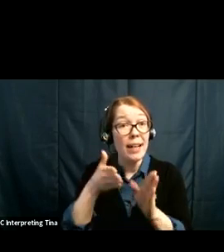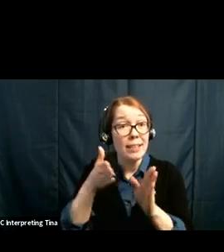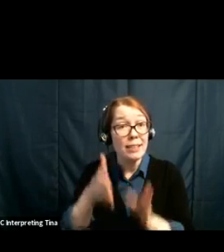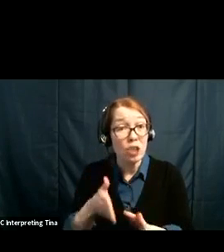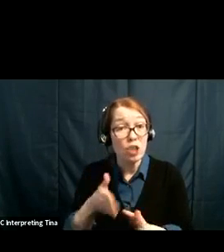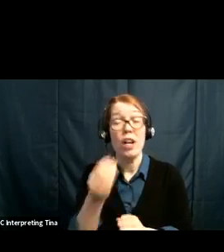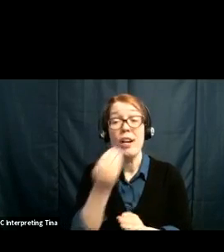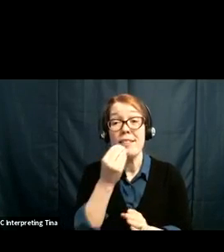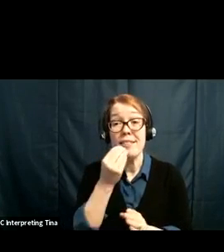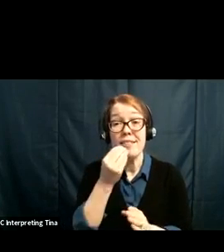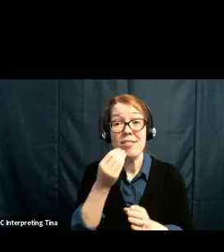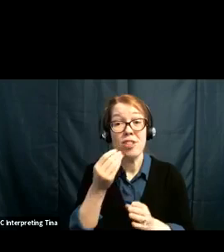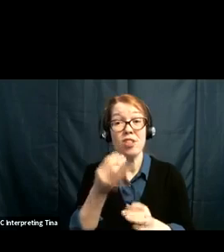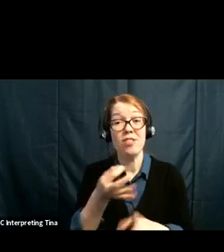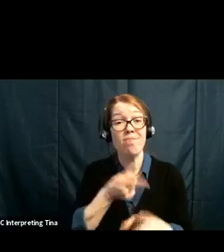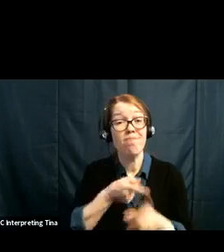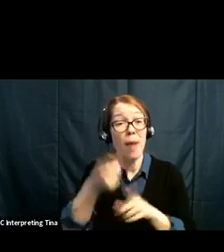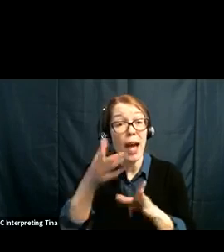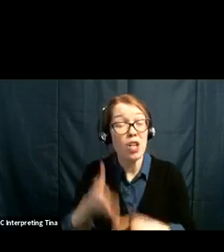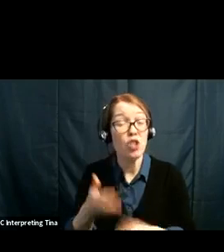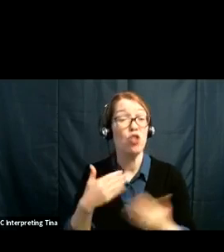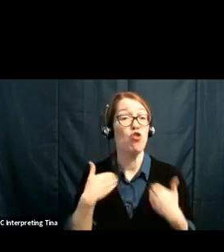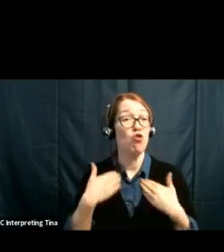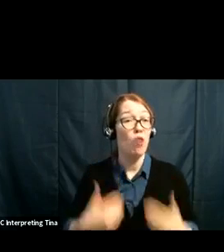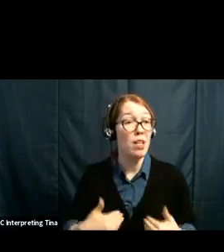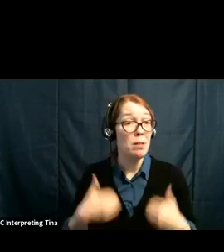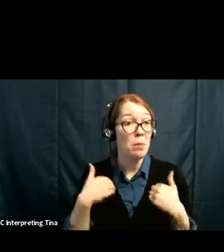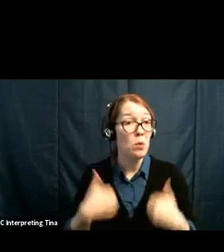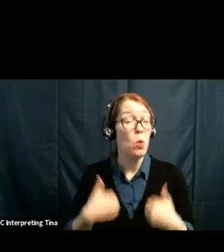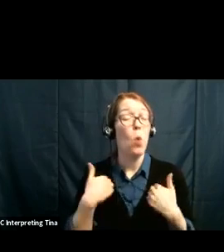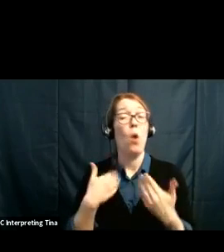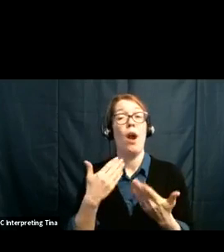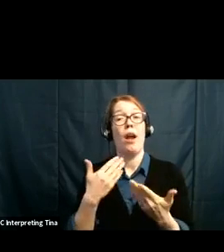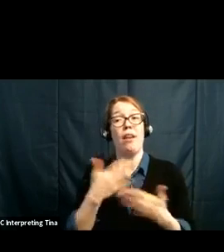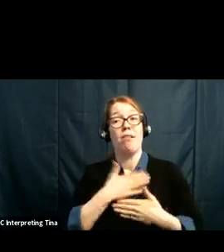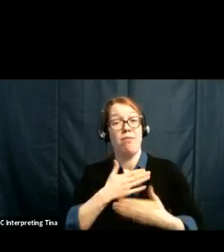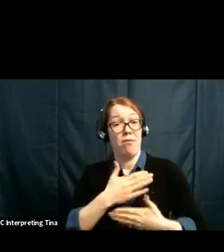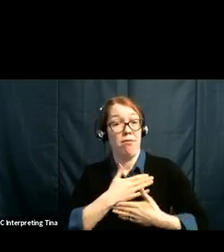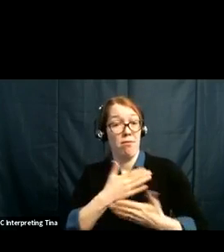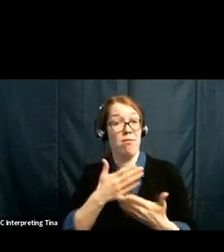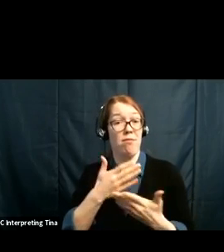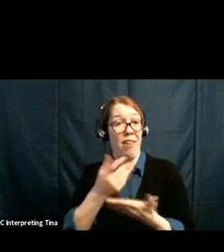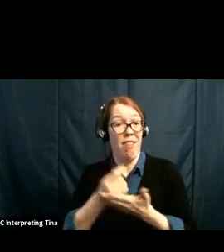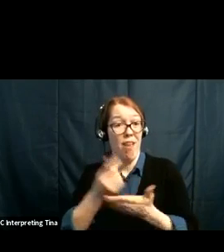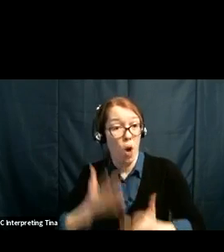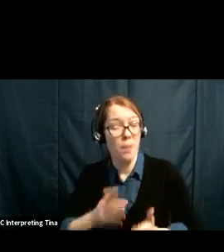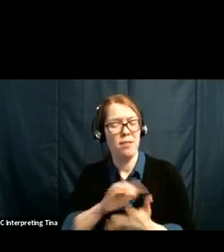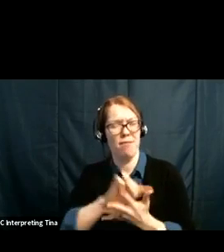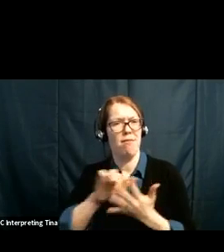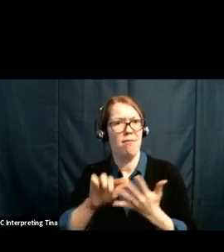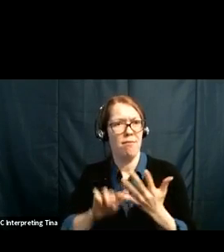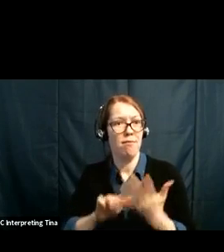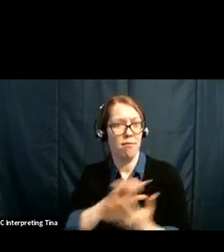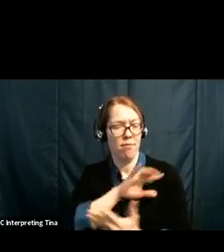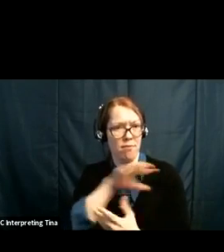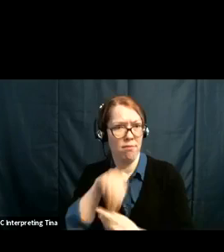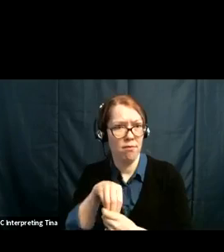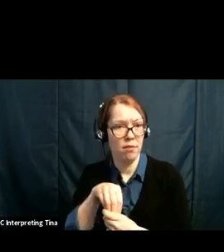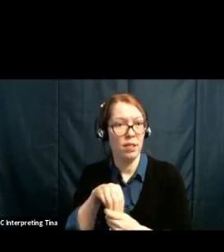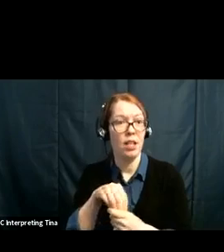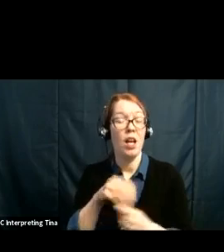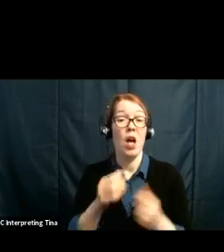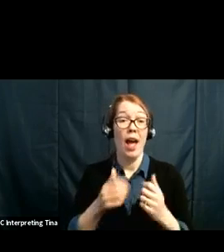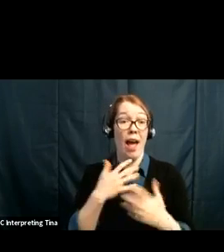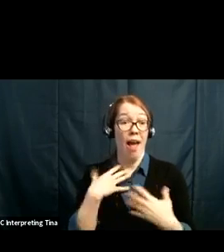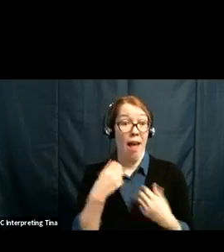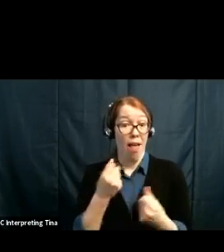our nurses, our respiratory therapists, and our physicians. In most communities, healthcare systems are one of